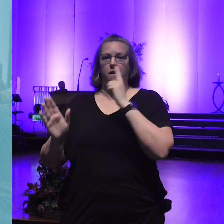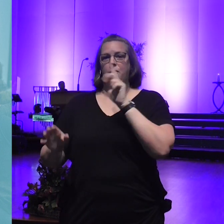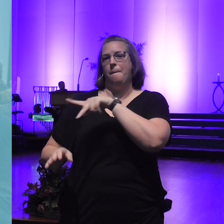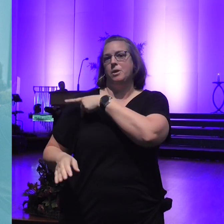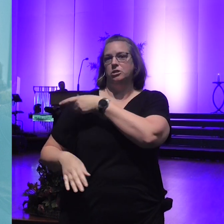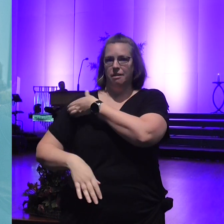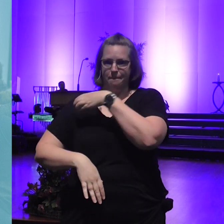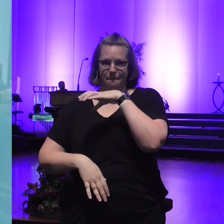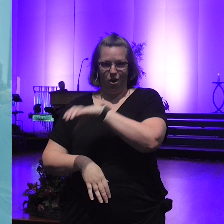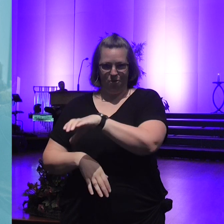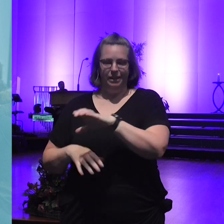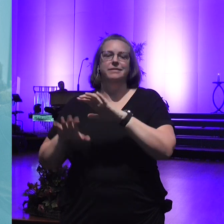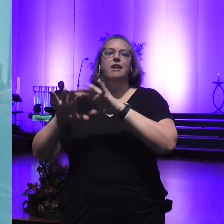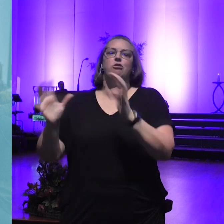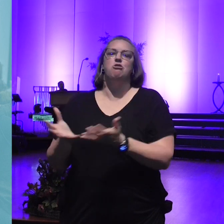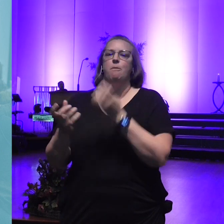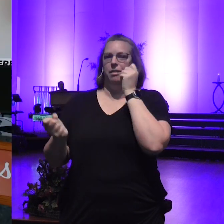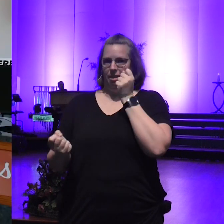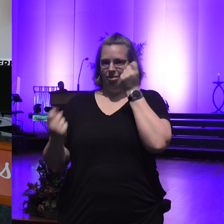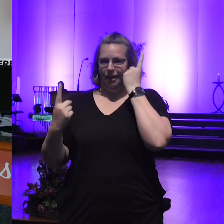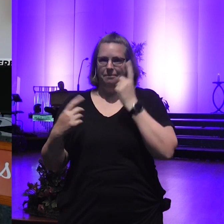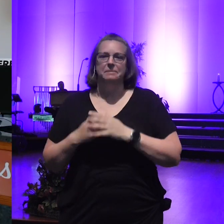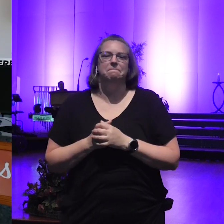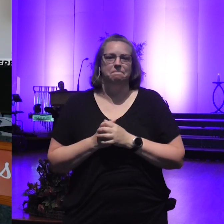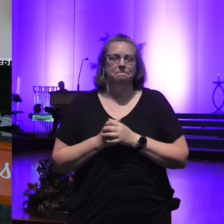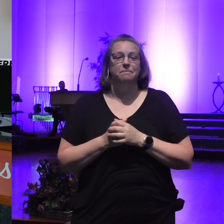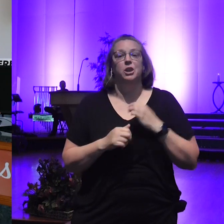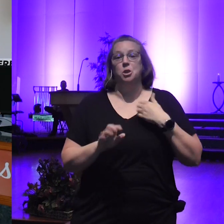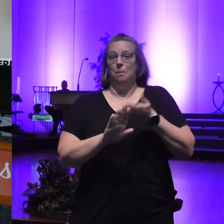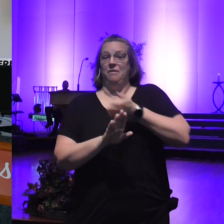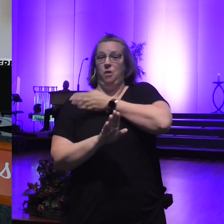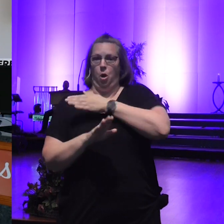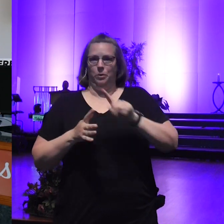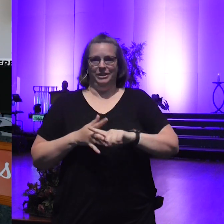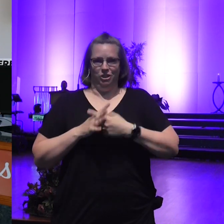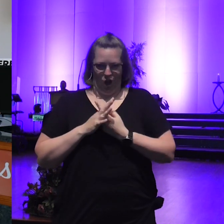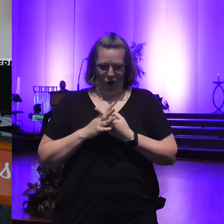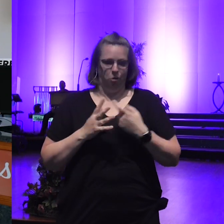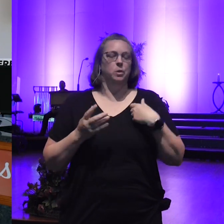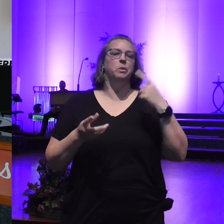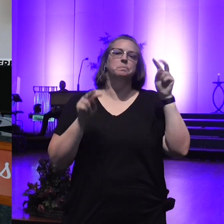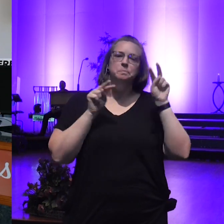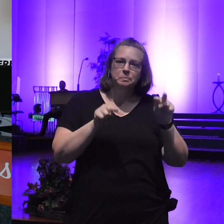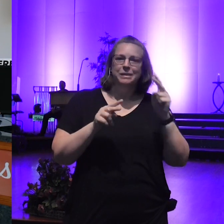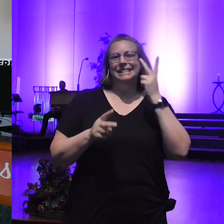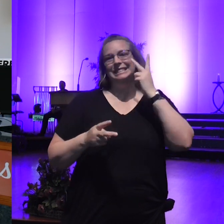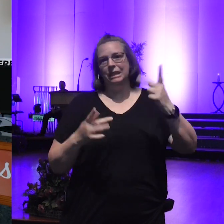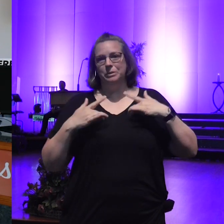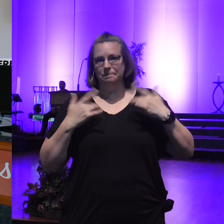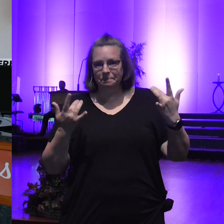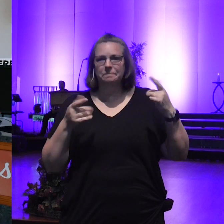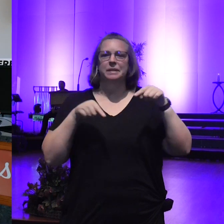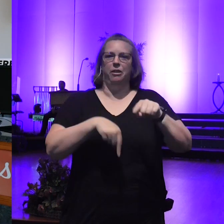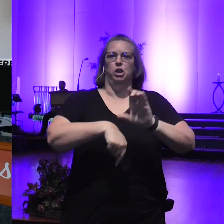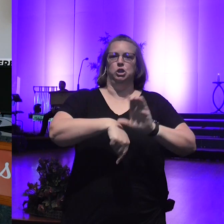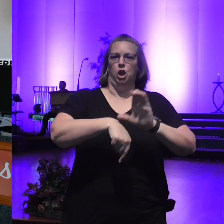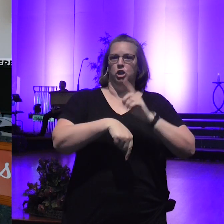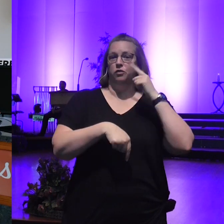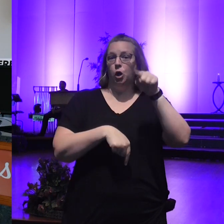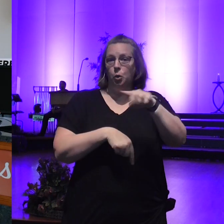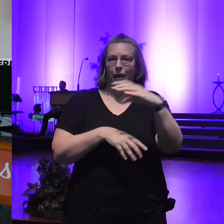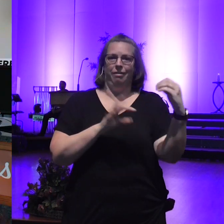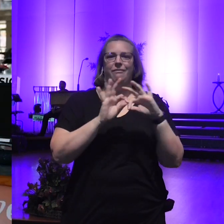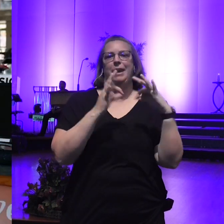personal empowerment and global enlightenment. Before we get started today, we want to give you a look at a few things coming up at Mile High Church for you